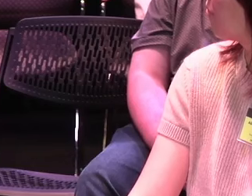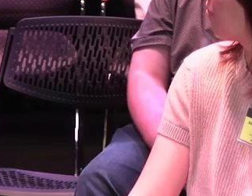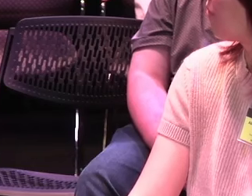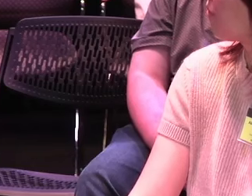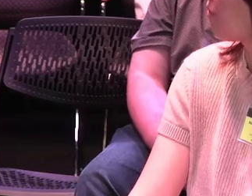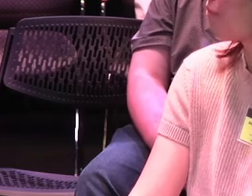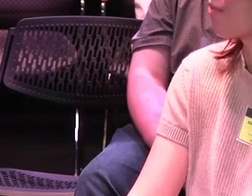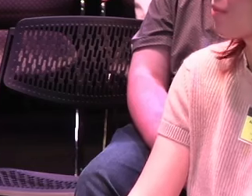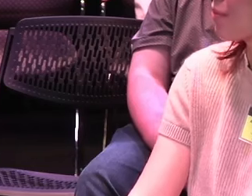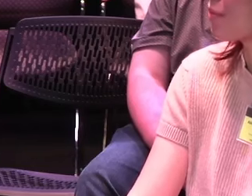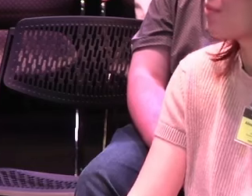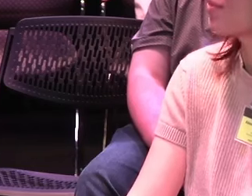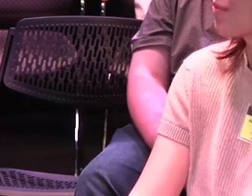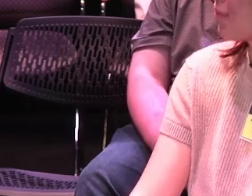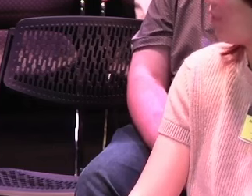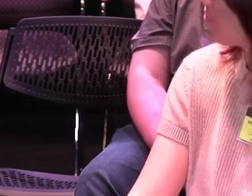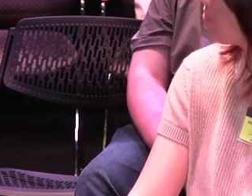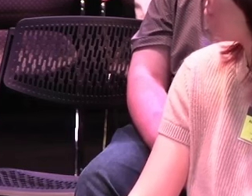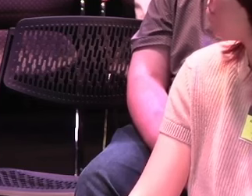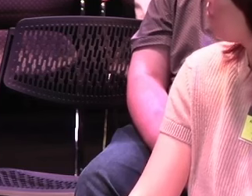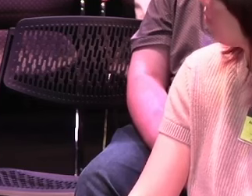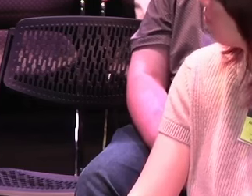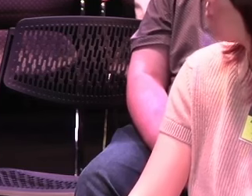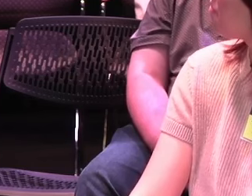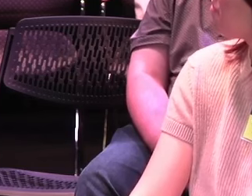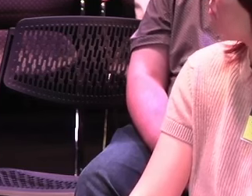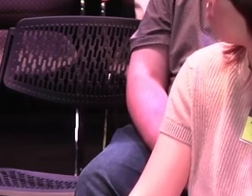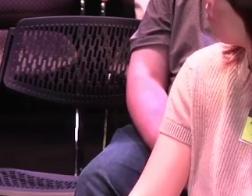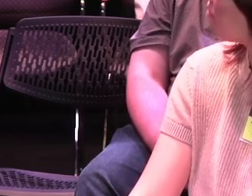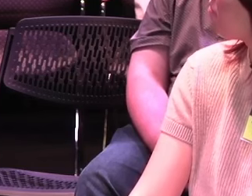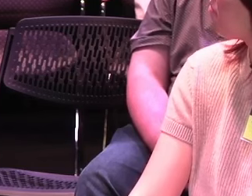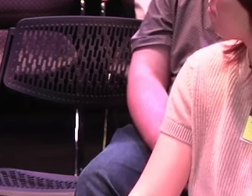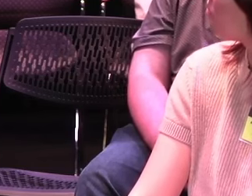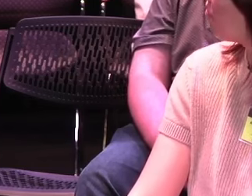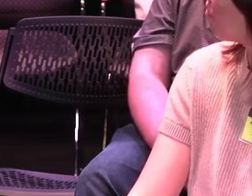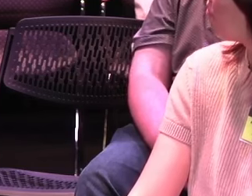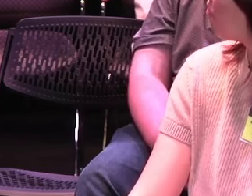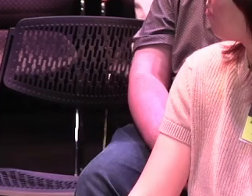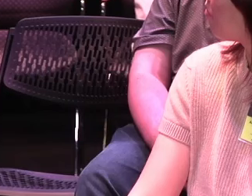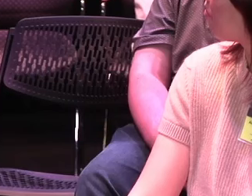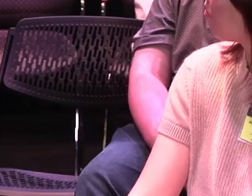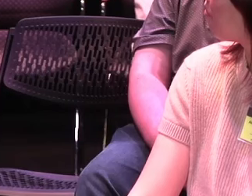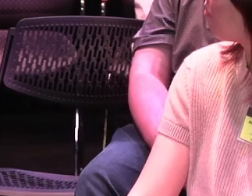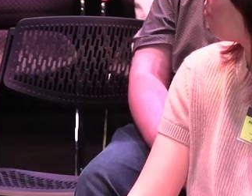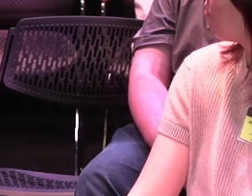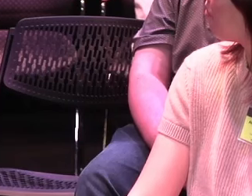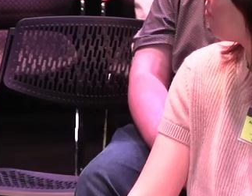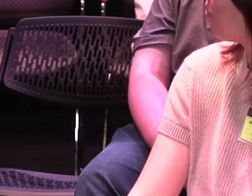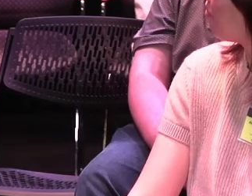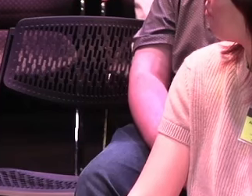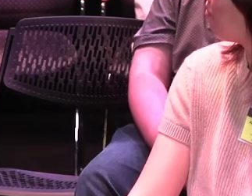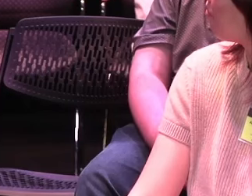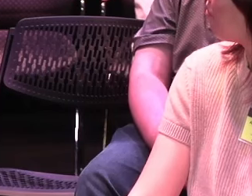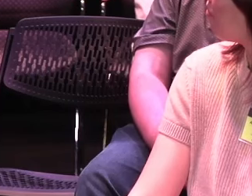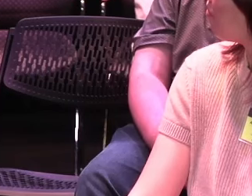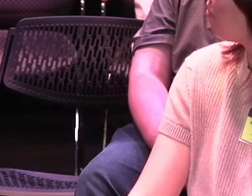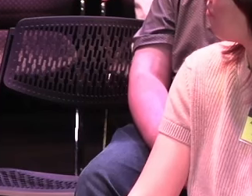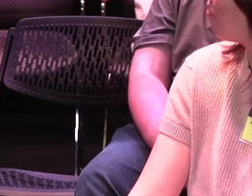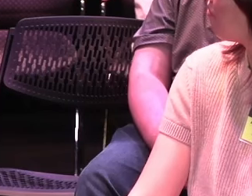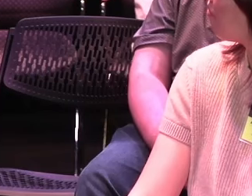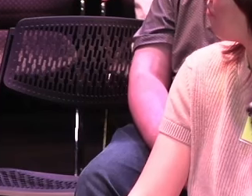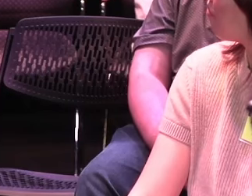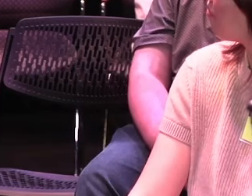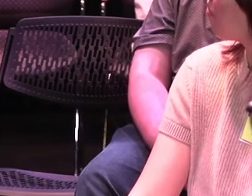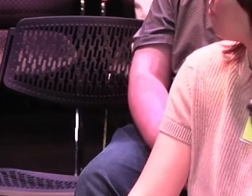tool in all kinds of ways. And that creativity requires not knowing. We cannot know the answer before